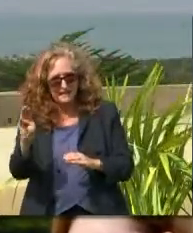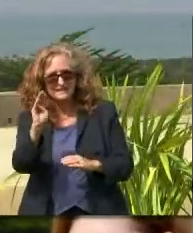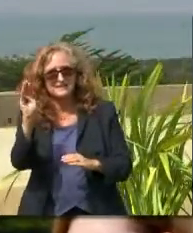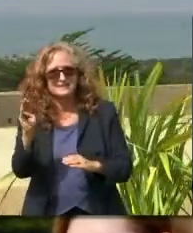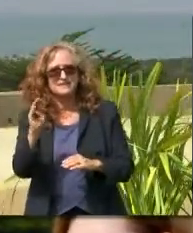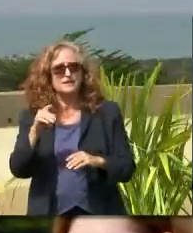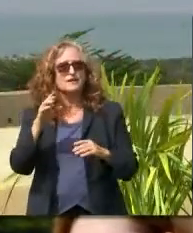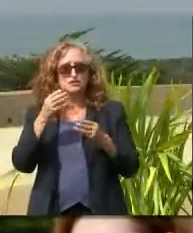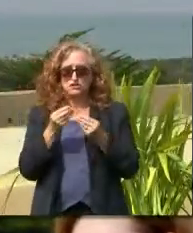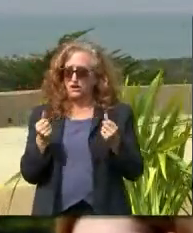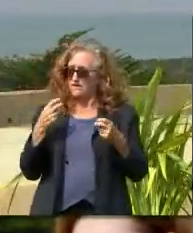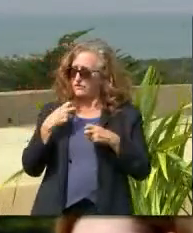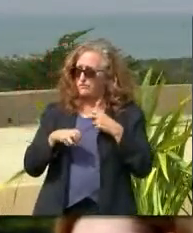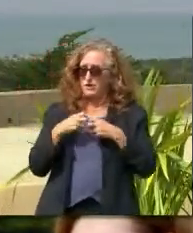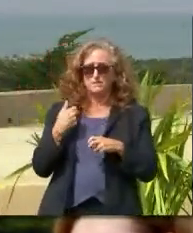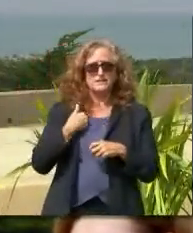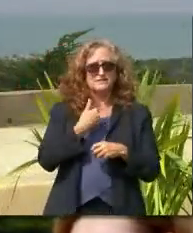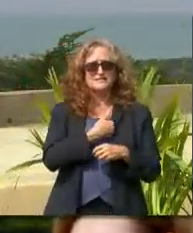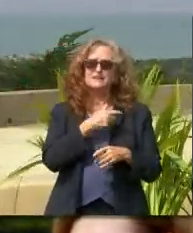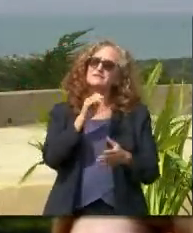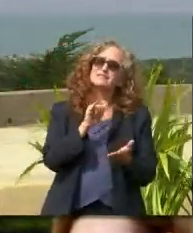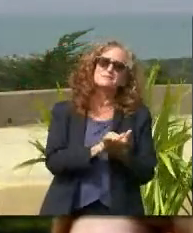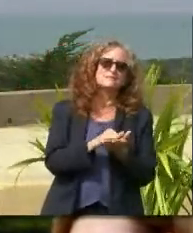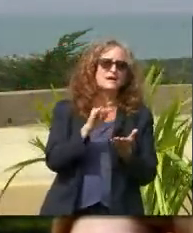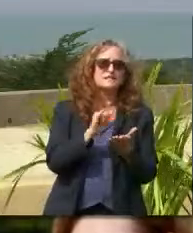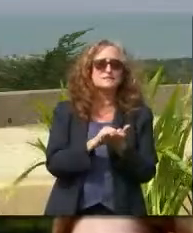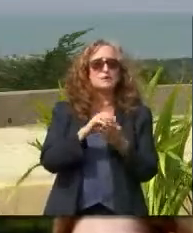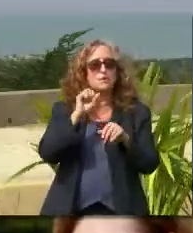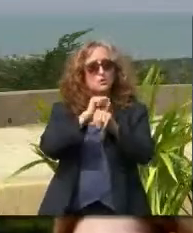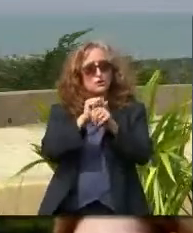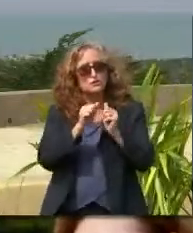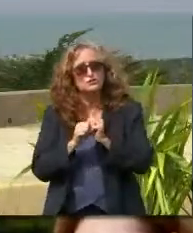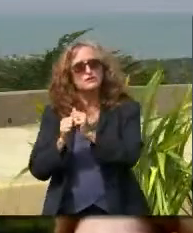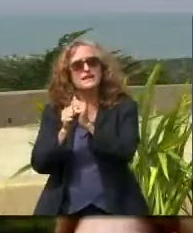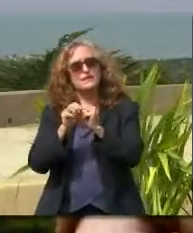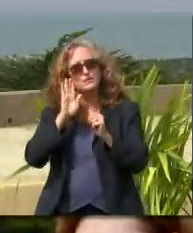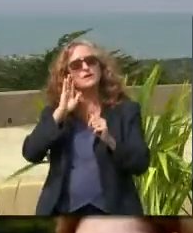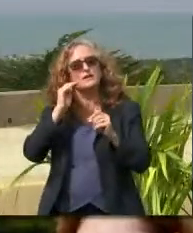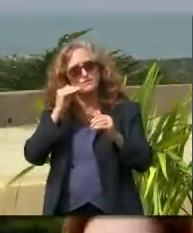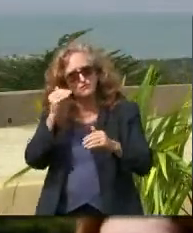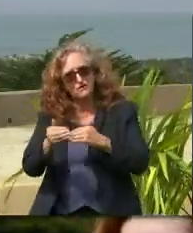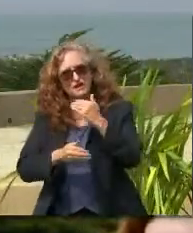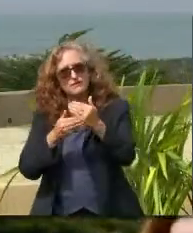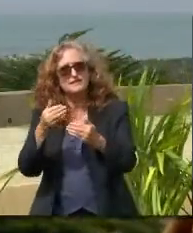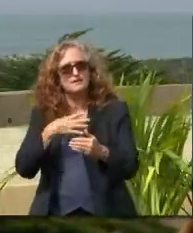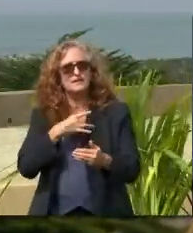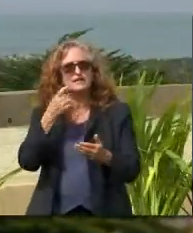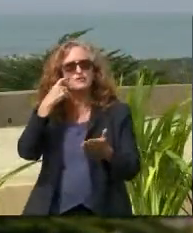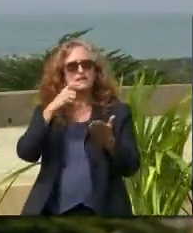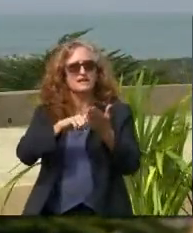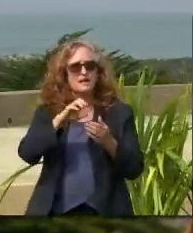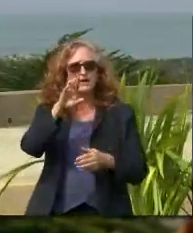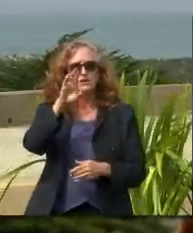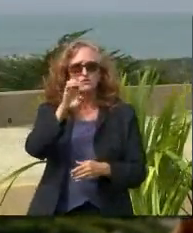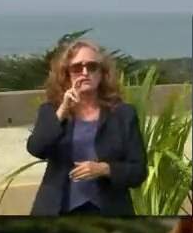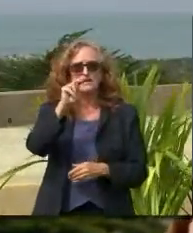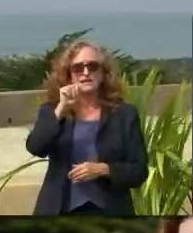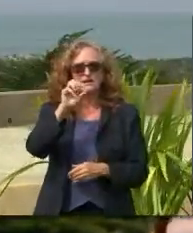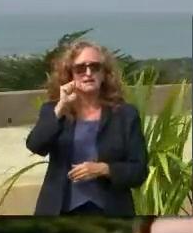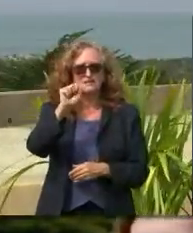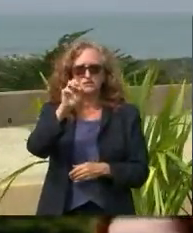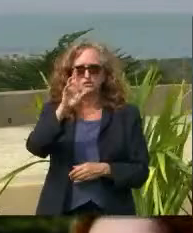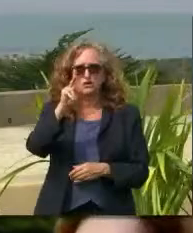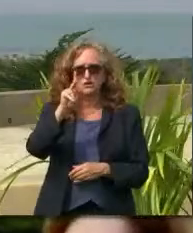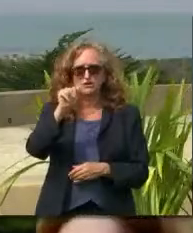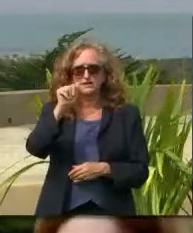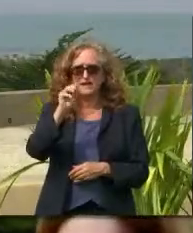by ourselves, but I know together we can at least make some progress. And I want to acknowledge Rana Sarkar is here. I want to say Canada, which is